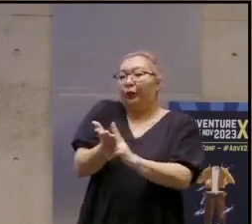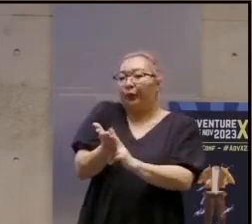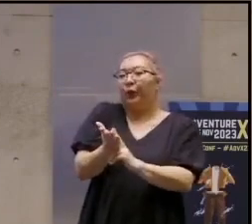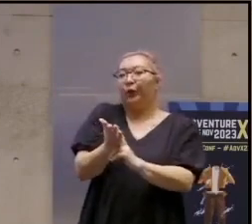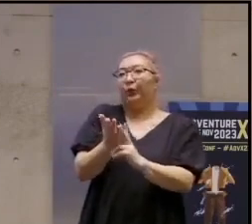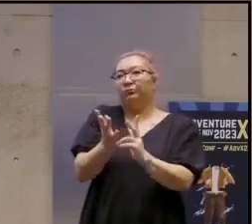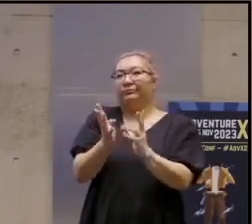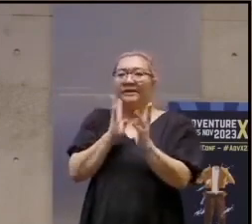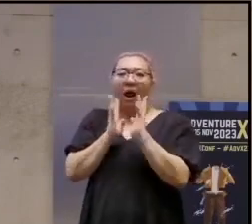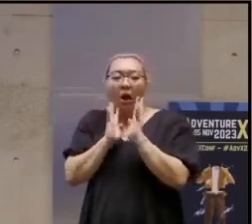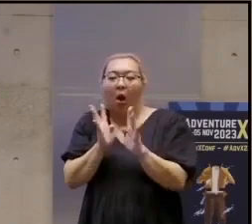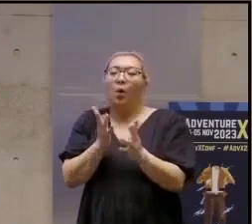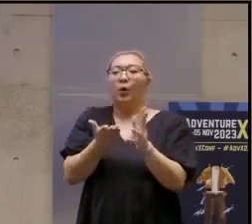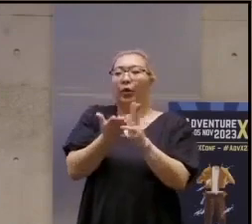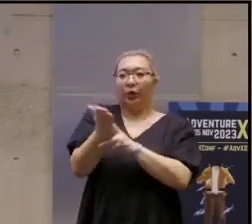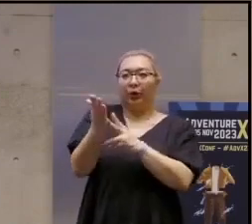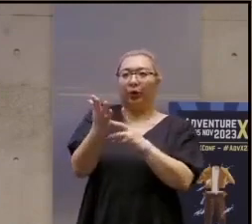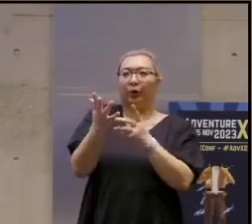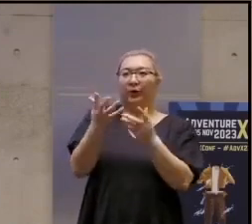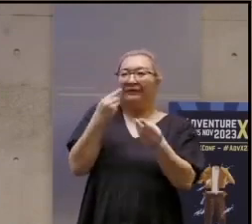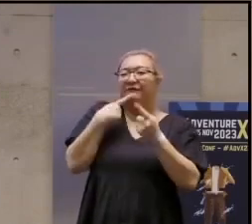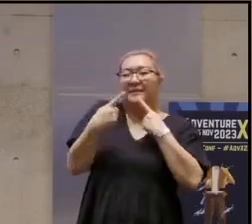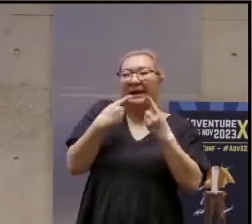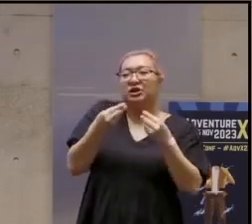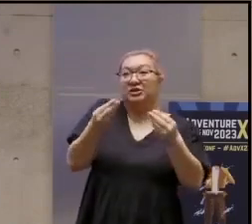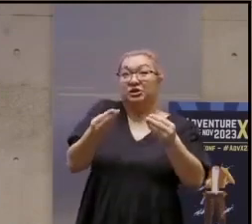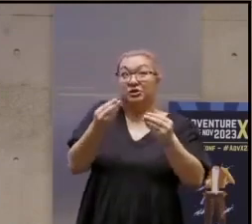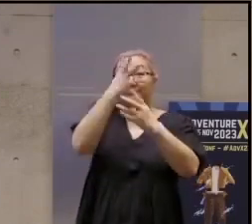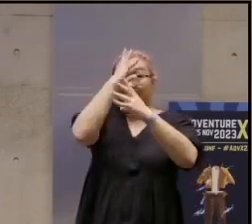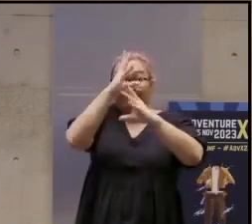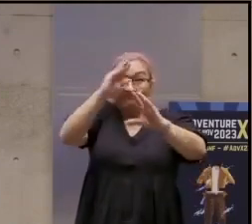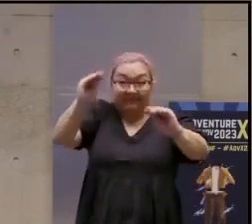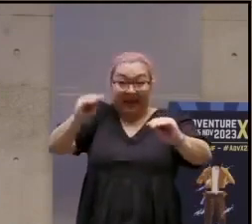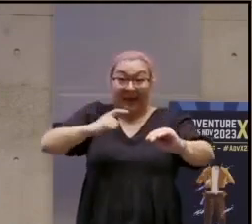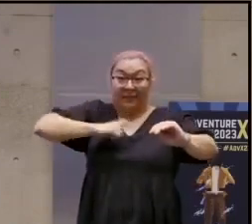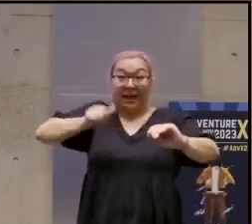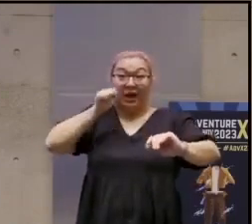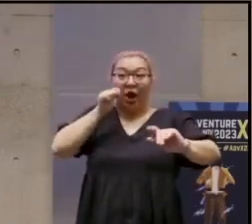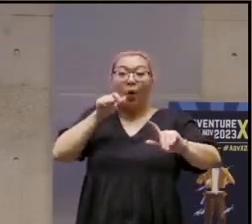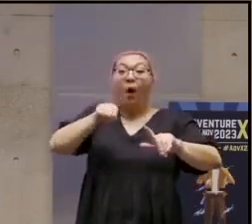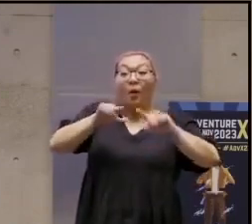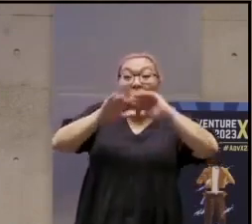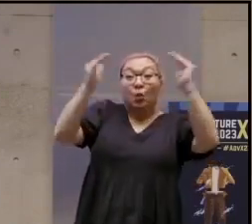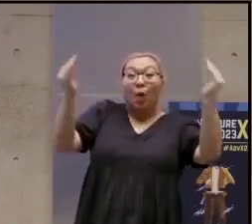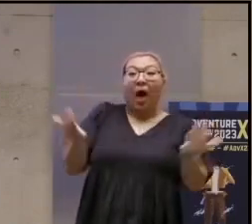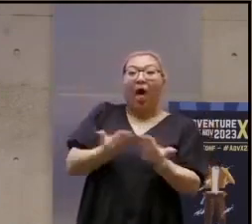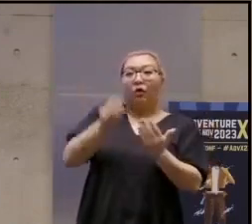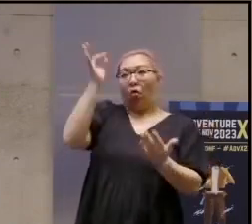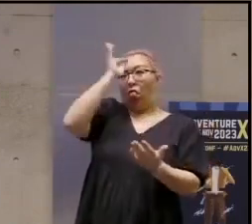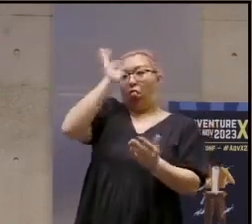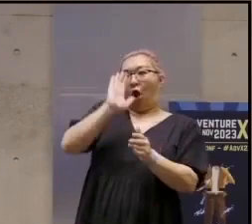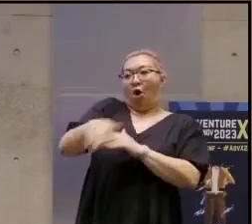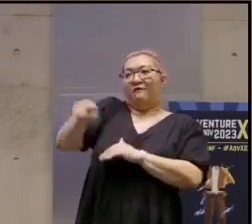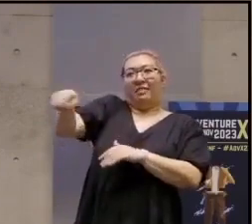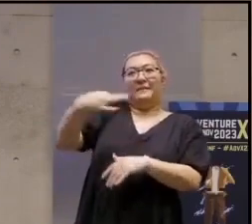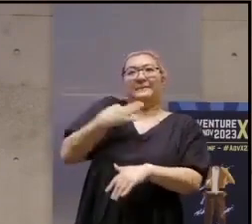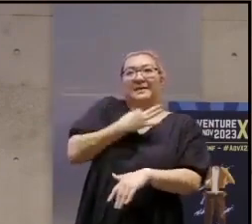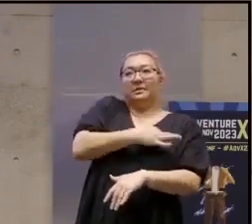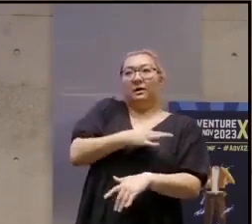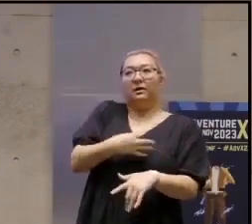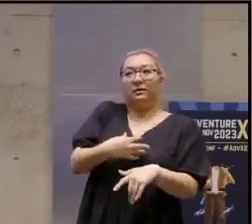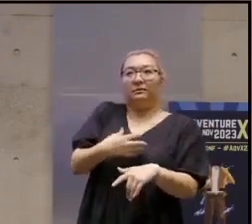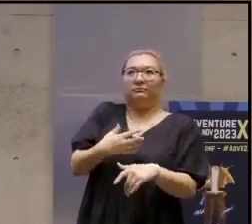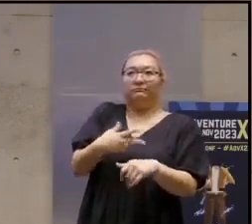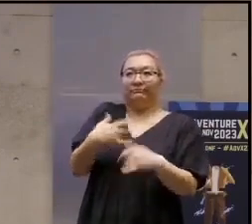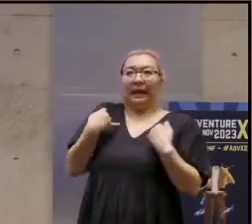their world and how it affects the people around them. So you can have this multidimensional way, but you don't need to say